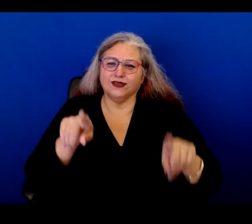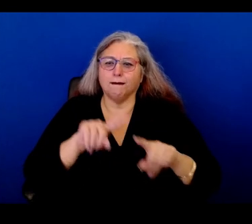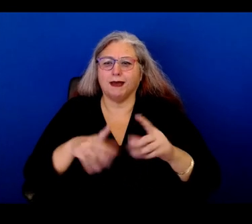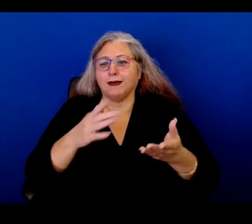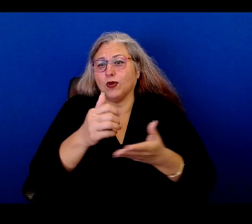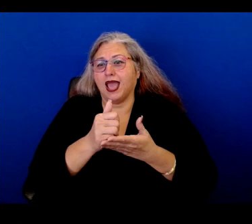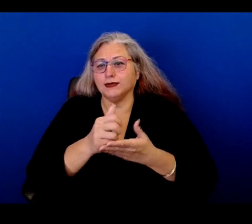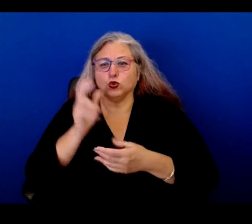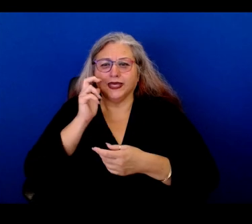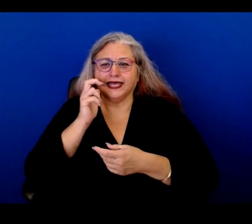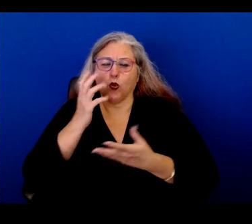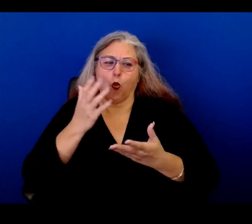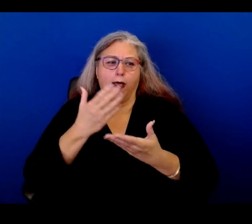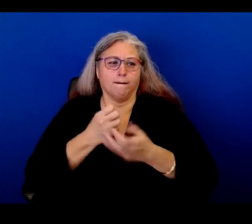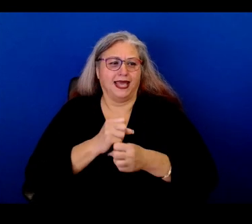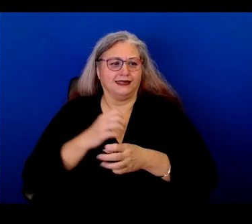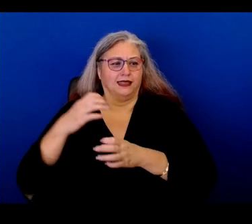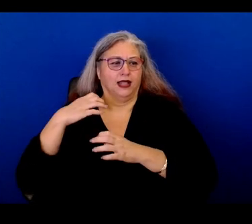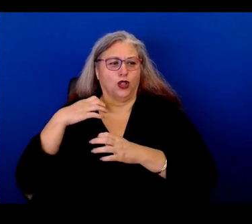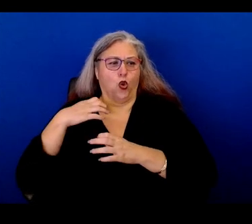that. What lightens this load for you?